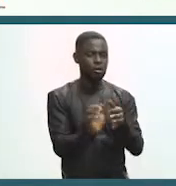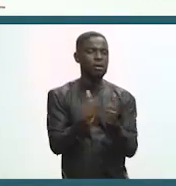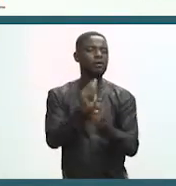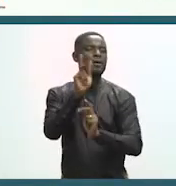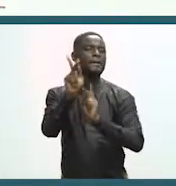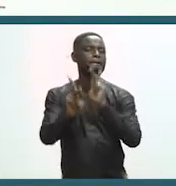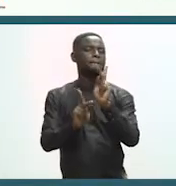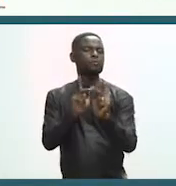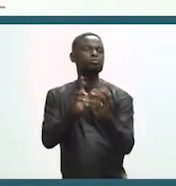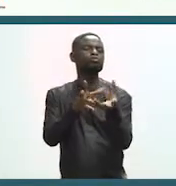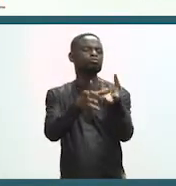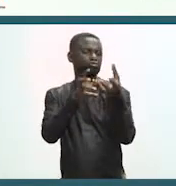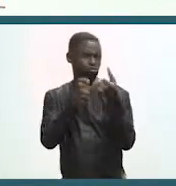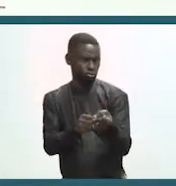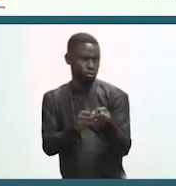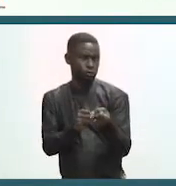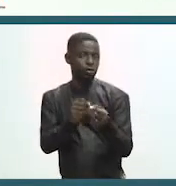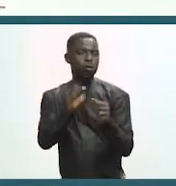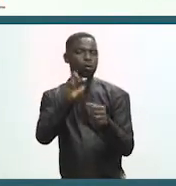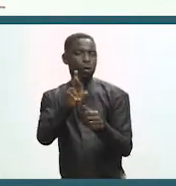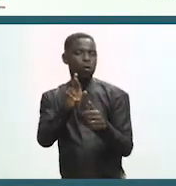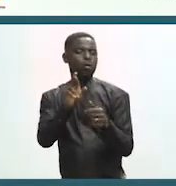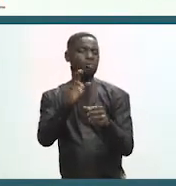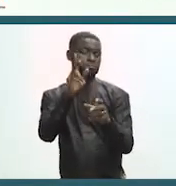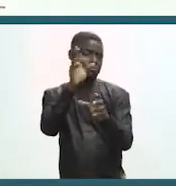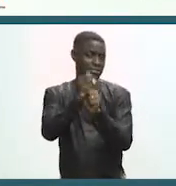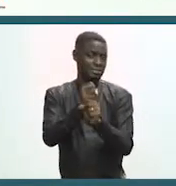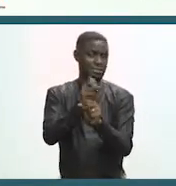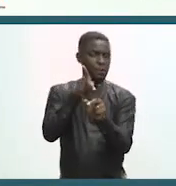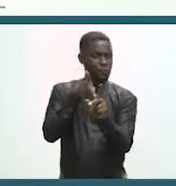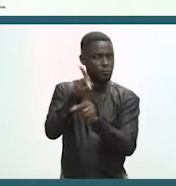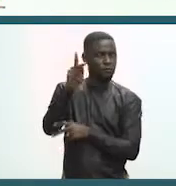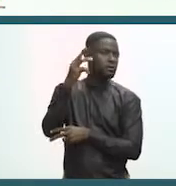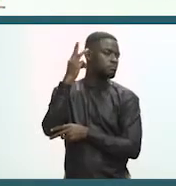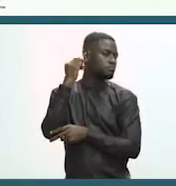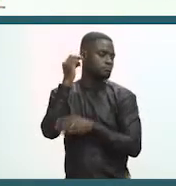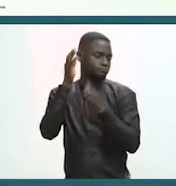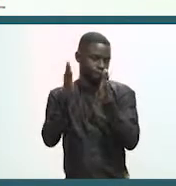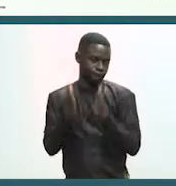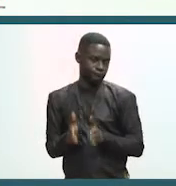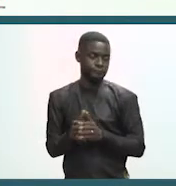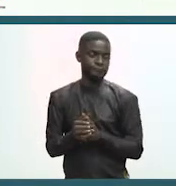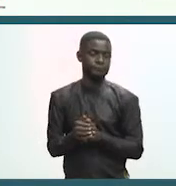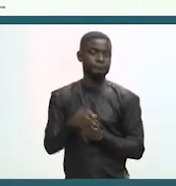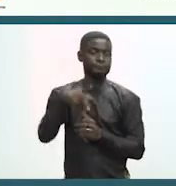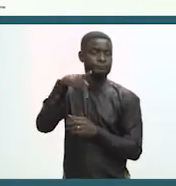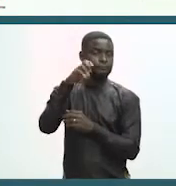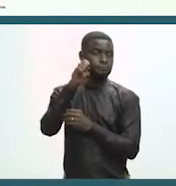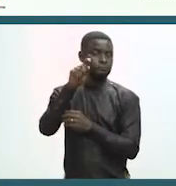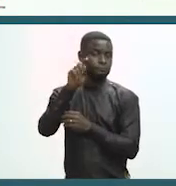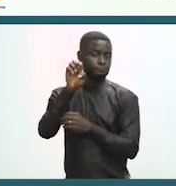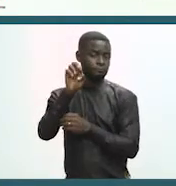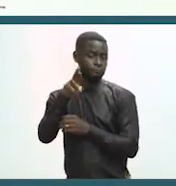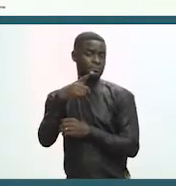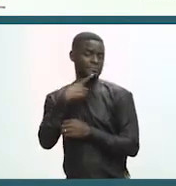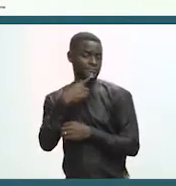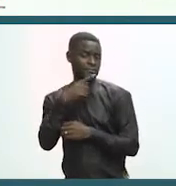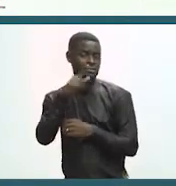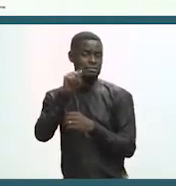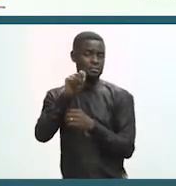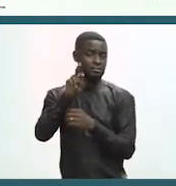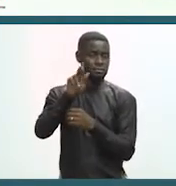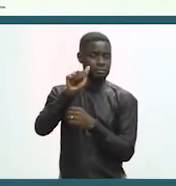get a professional mentor. Peter Levine says, trauma is not